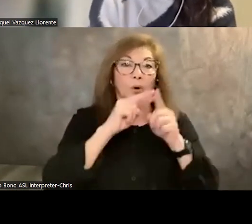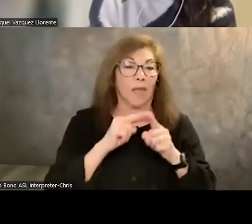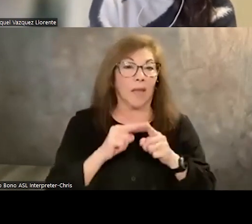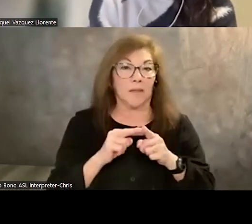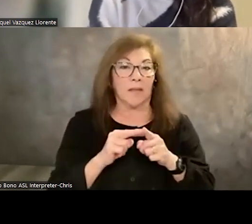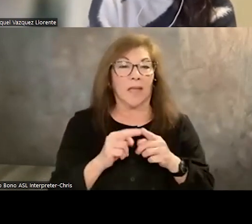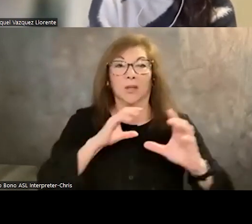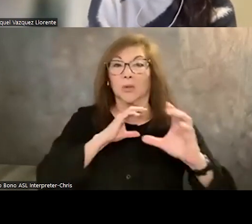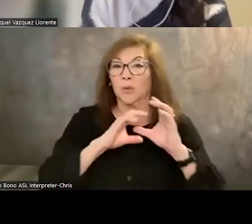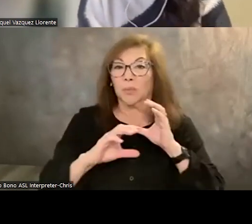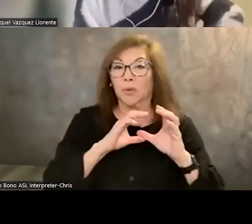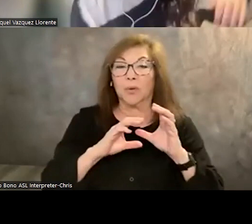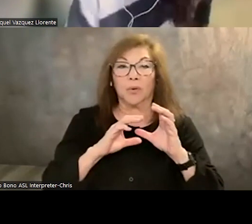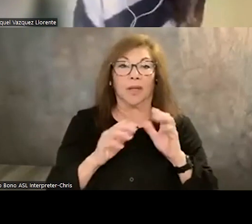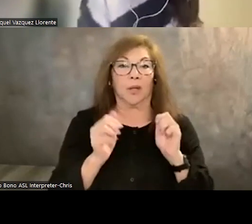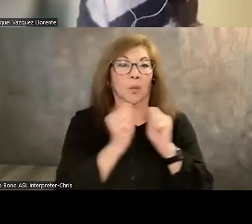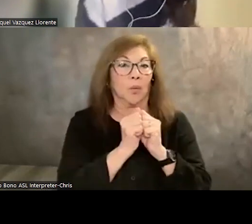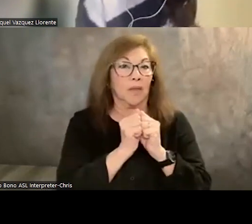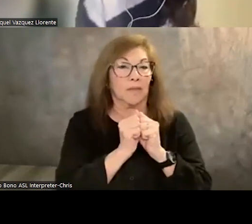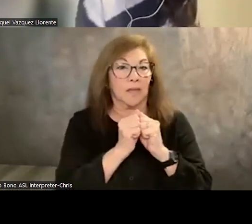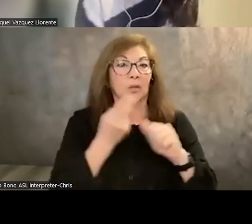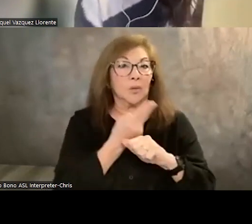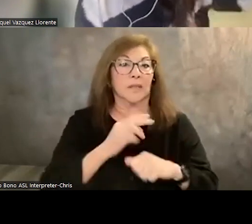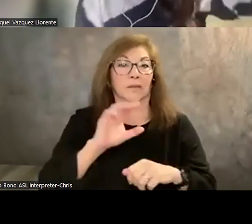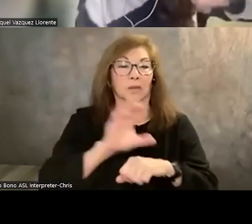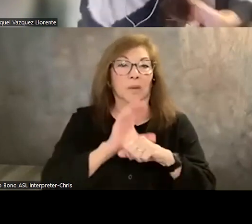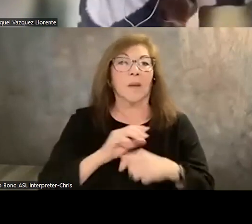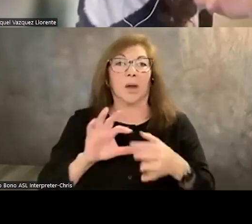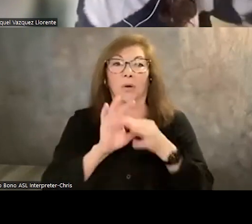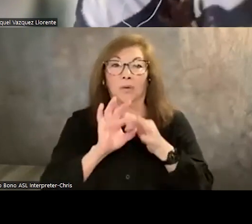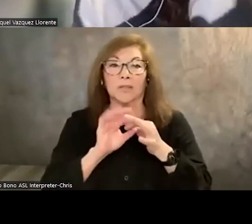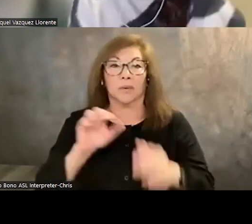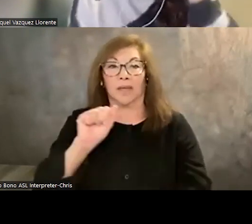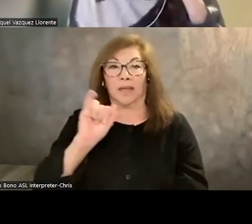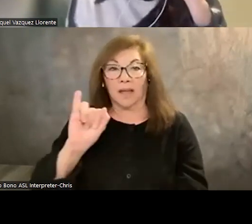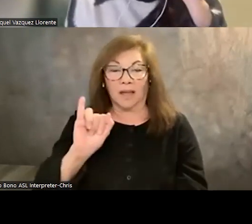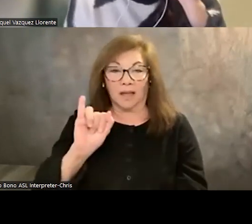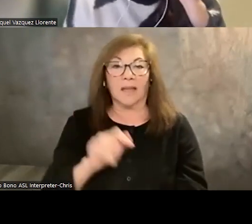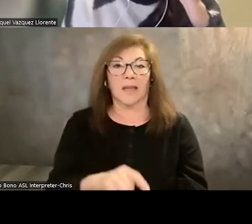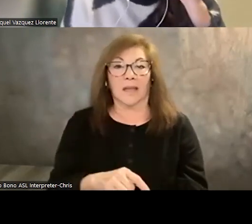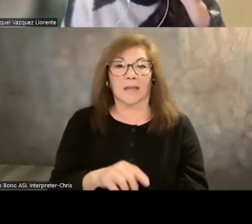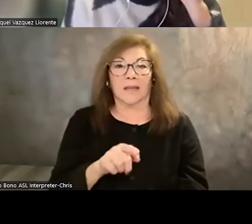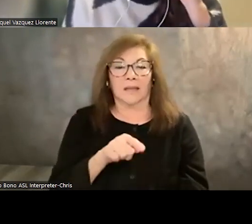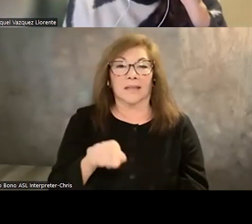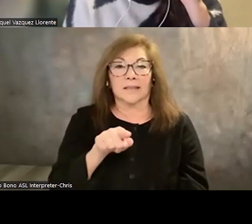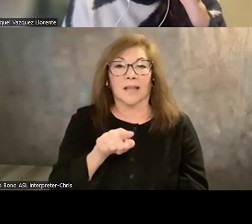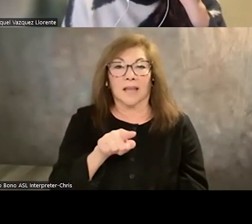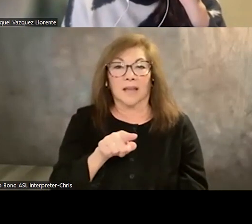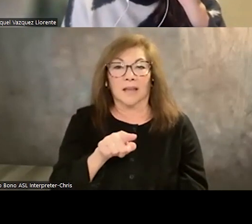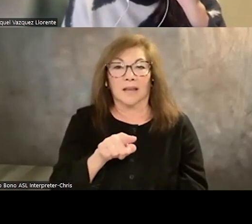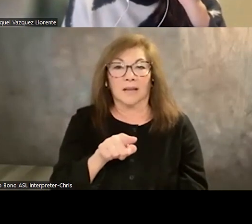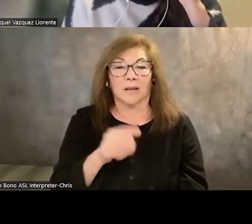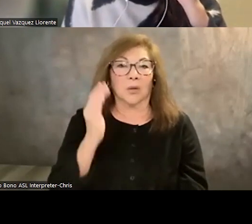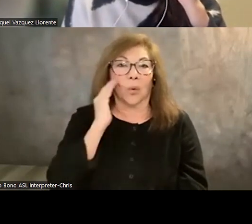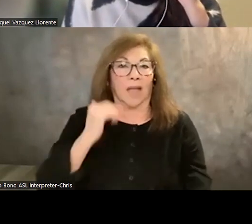to communicate with the computer, for me, my relationship with artificial intelligence, I believe, is like you is knowing how